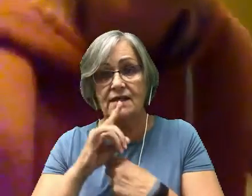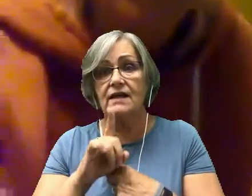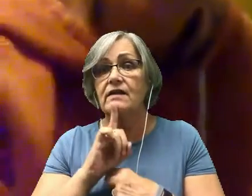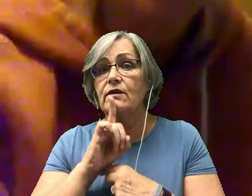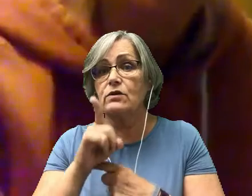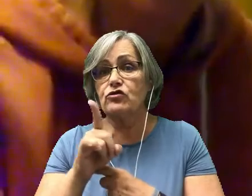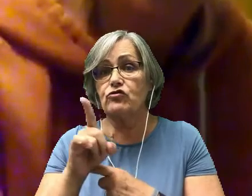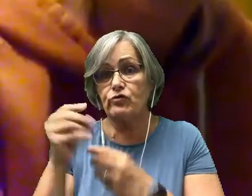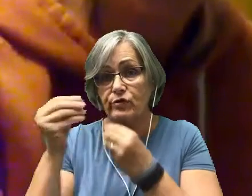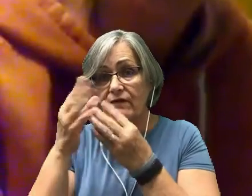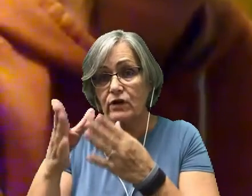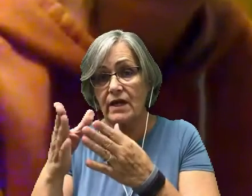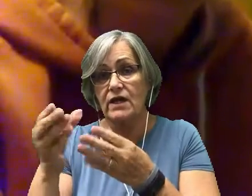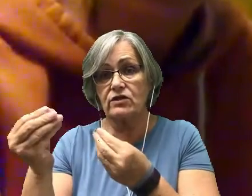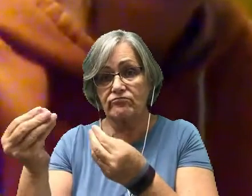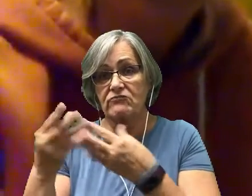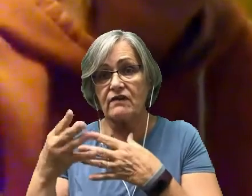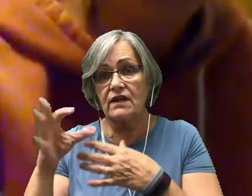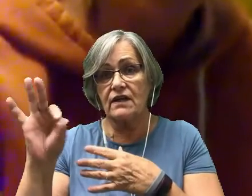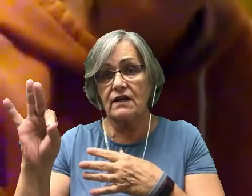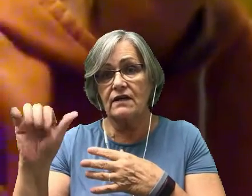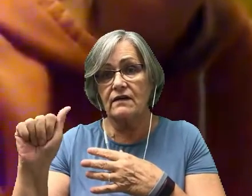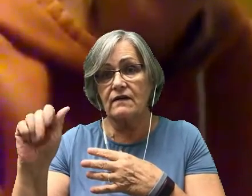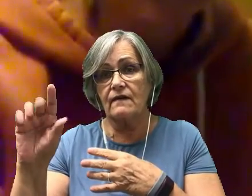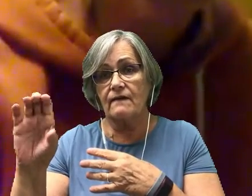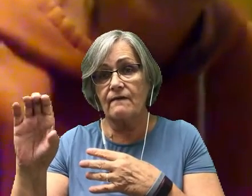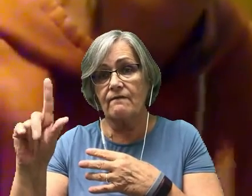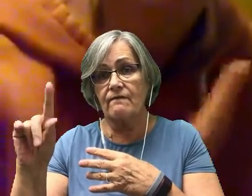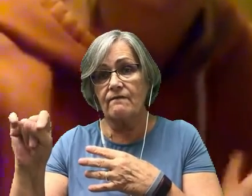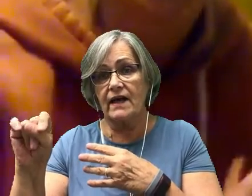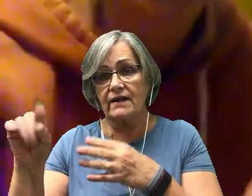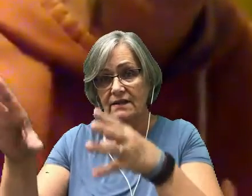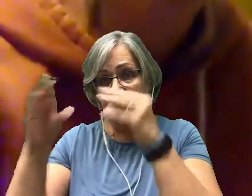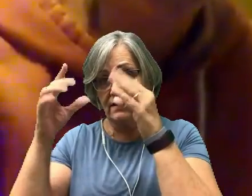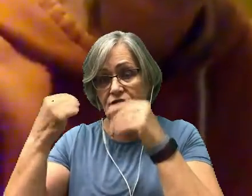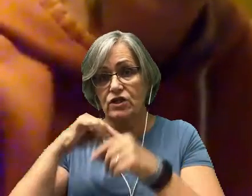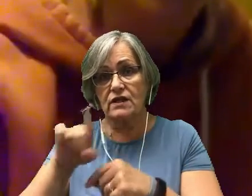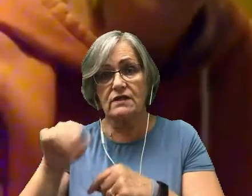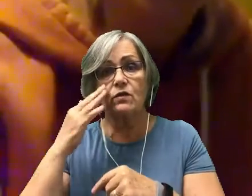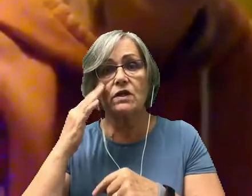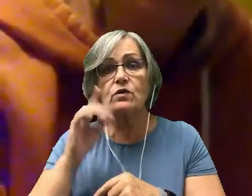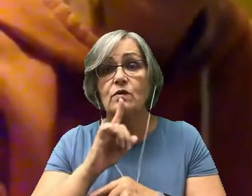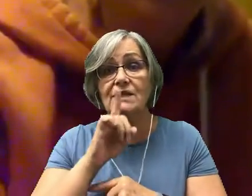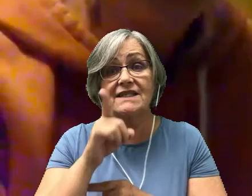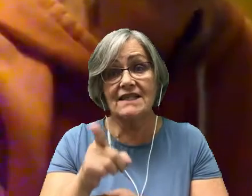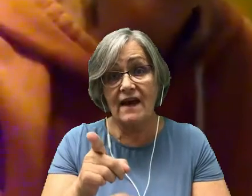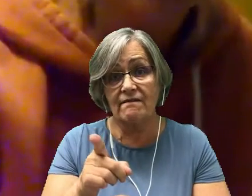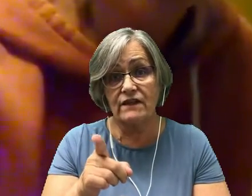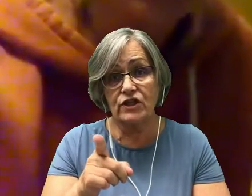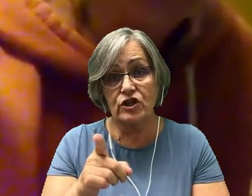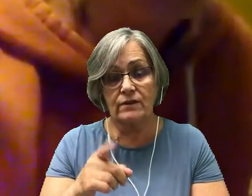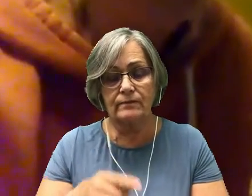and we decided that it was telling us true information. It was giving us facts. It was teaching us something. So we knew that that